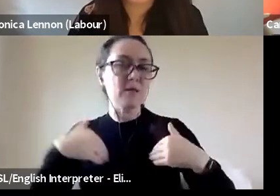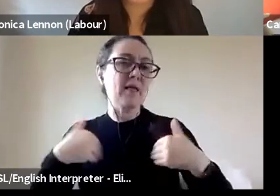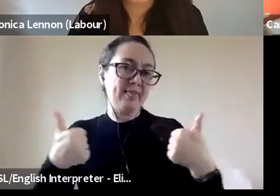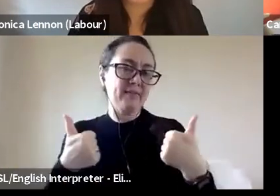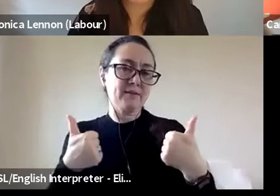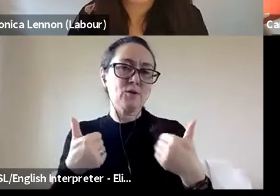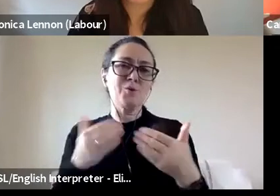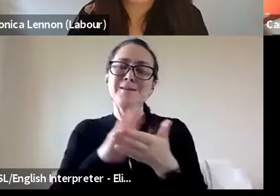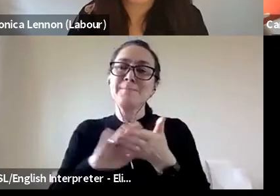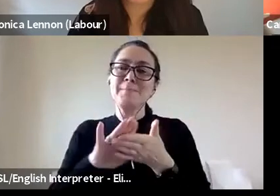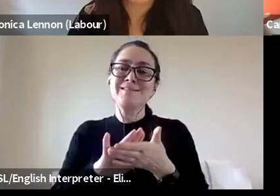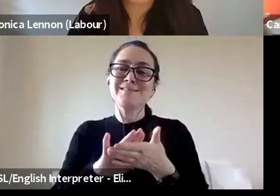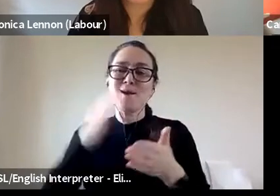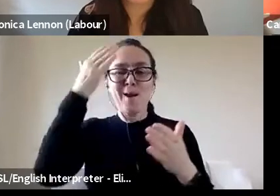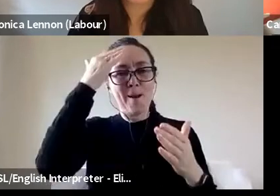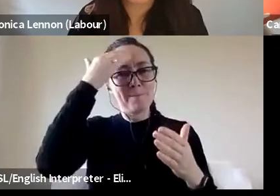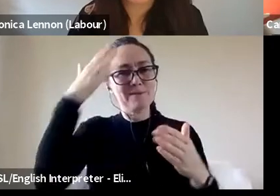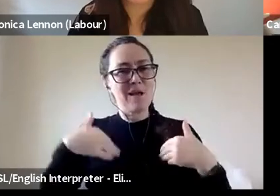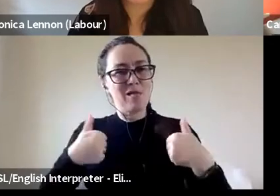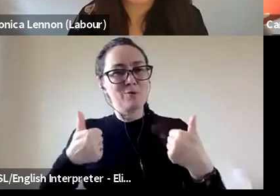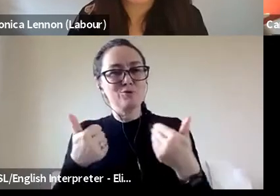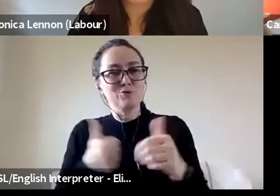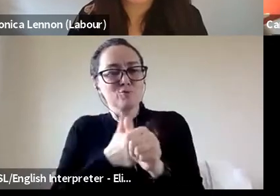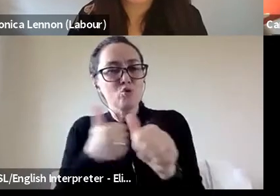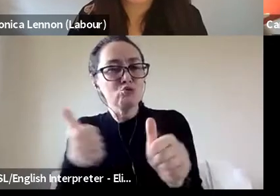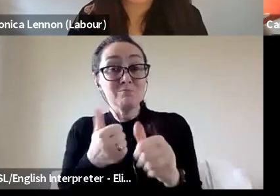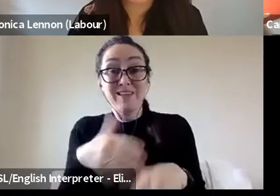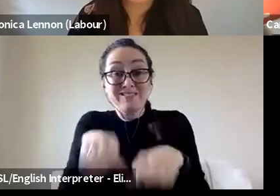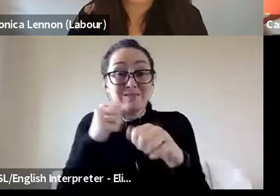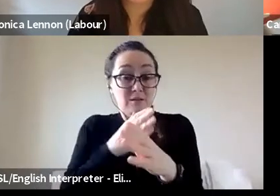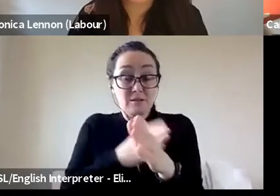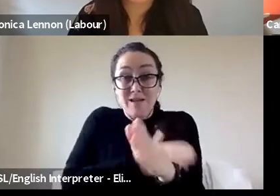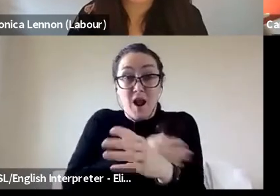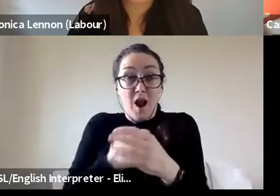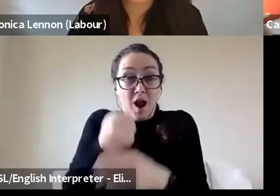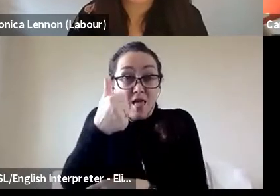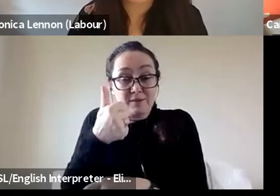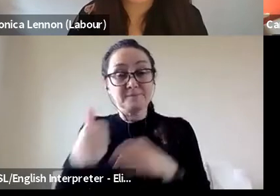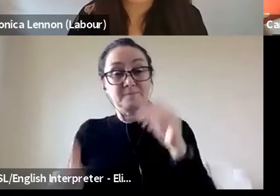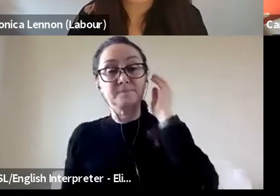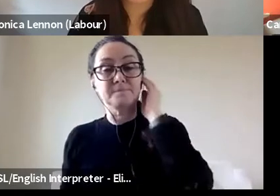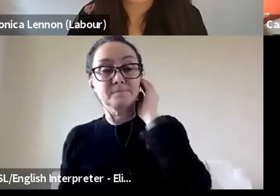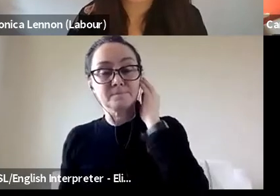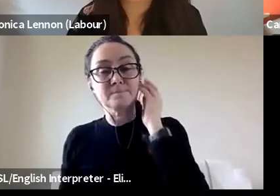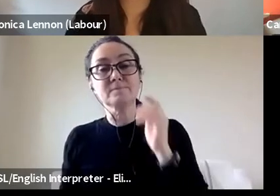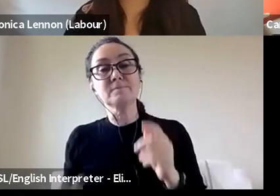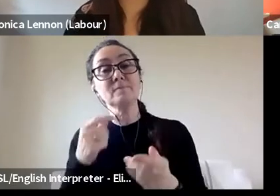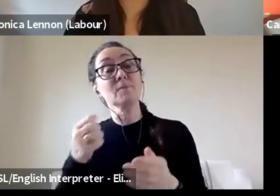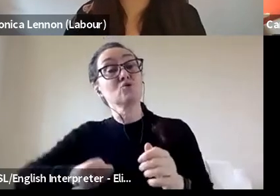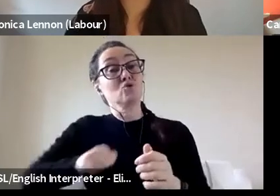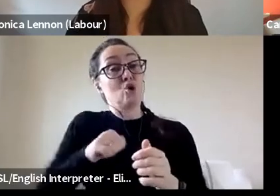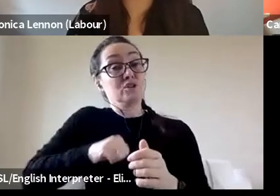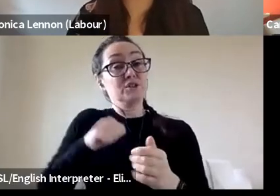the start. And actually, one of the things that we managed to secure in the Scottish budget negotiations was an extra £120